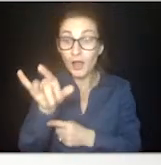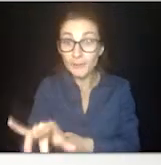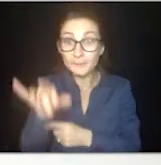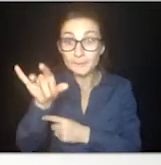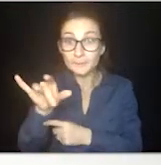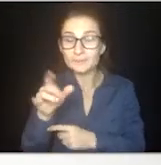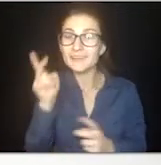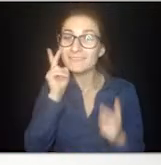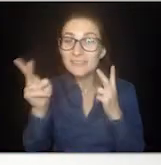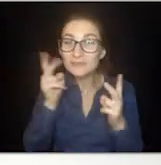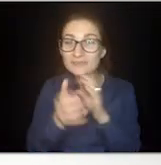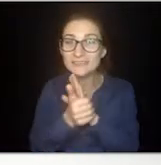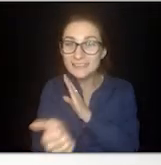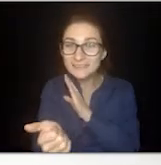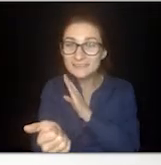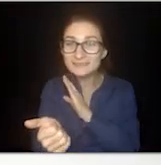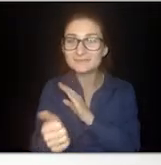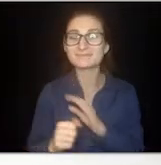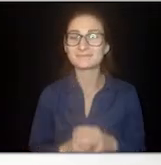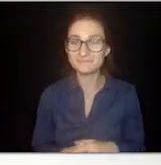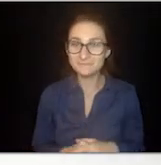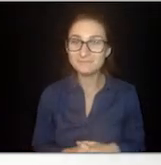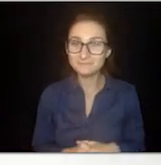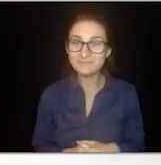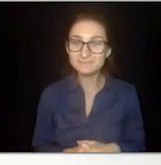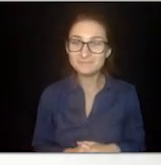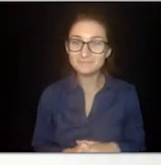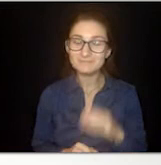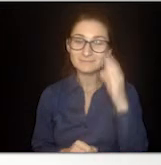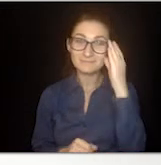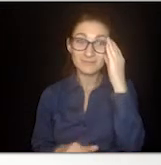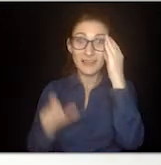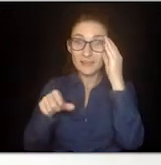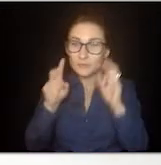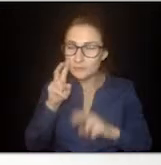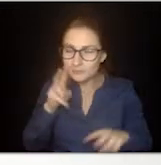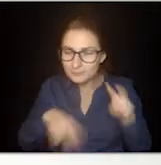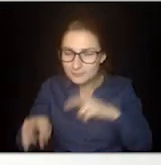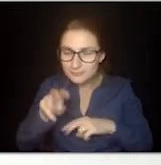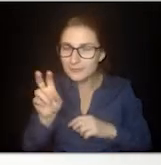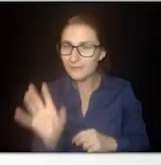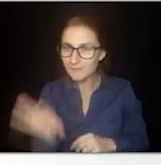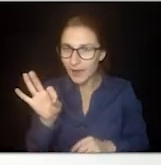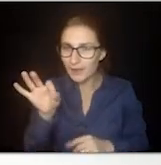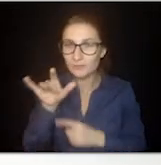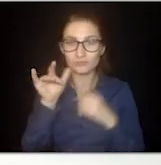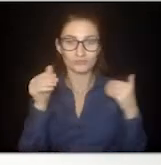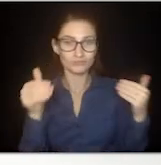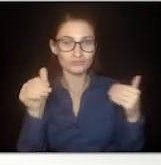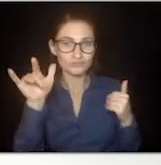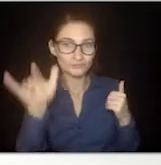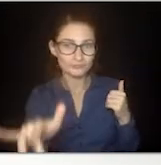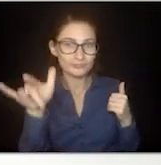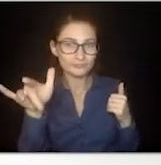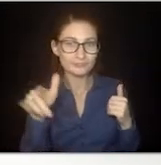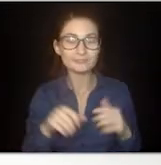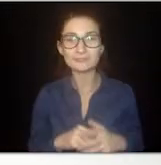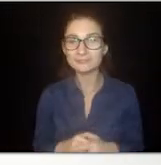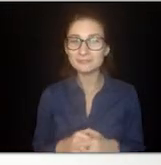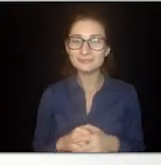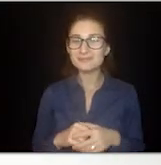it. So you're working on some vision skills. So they have to locate it. So you're constantly kind